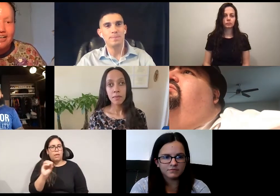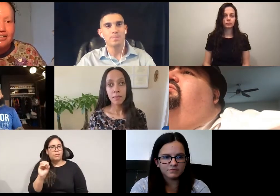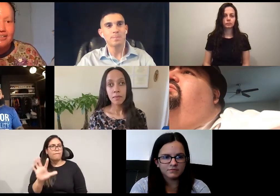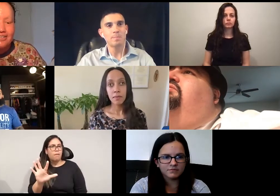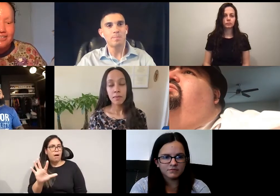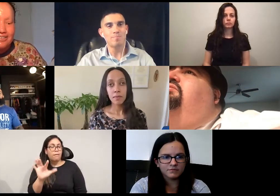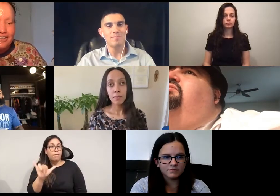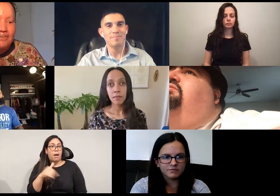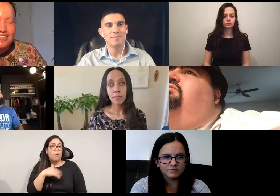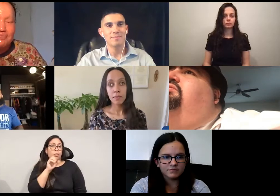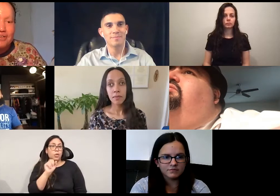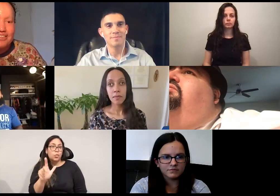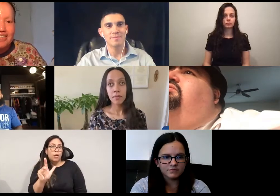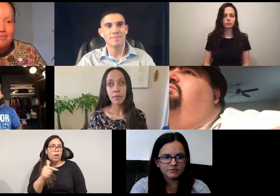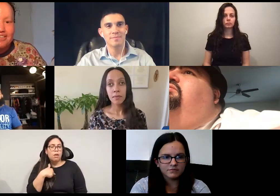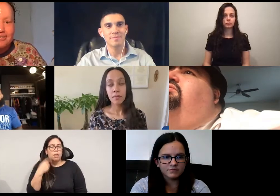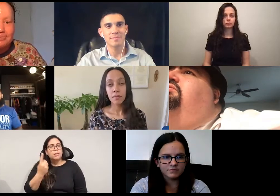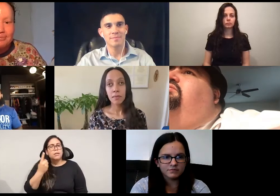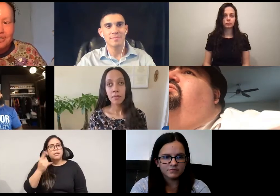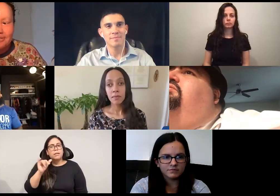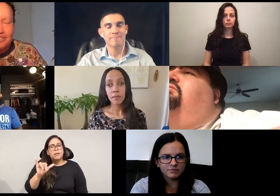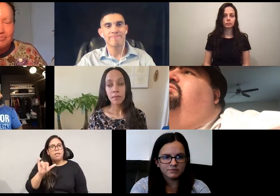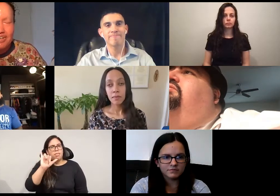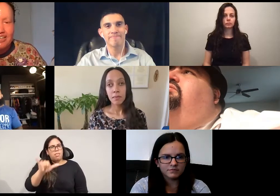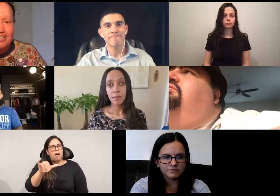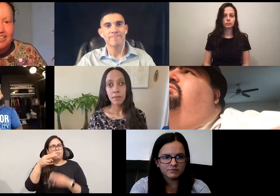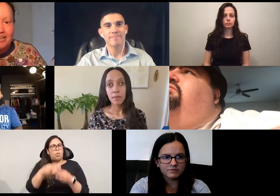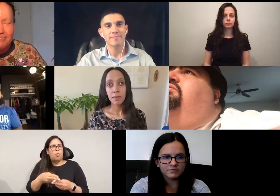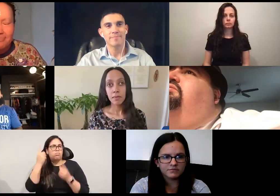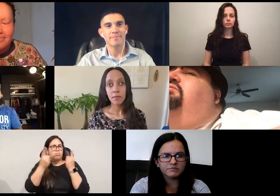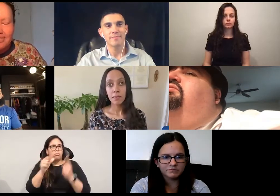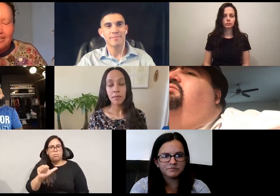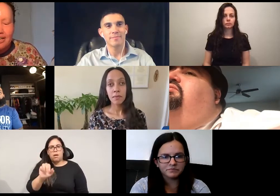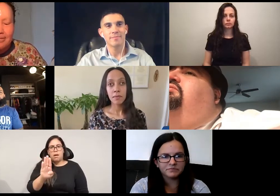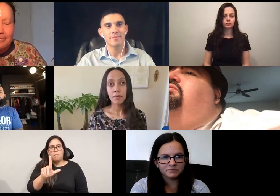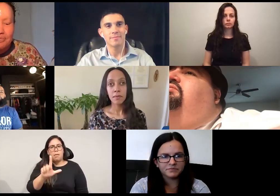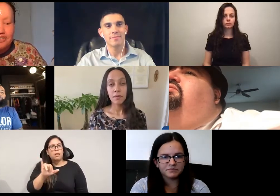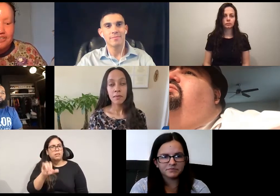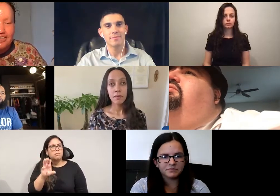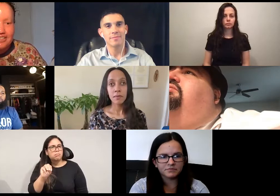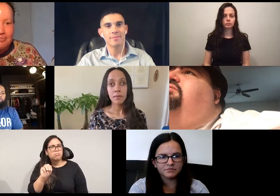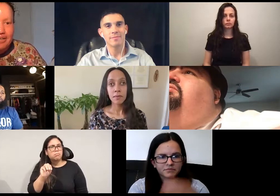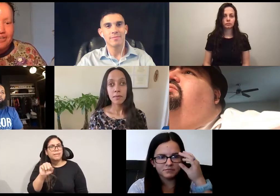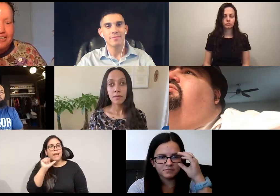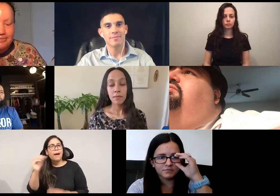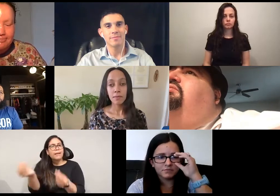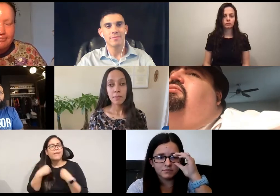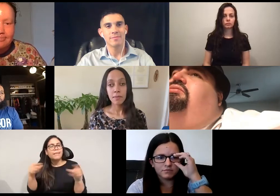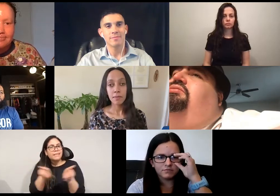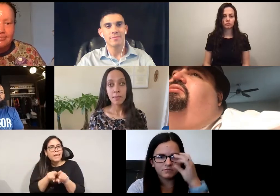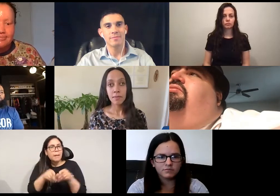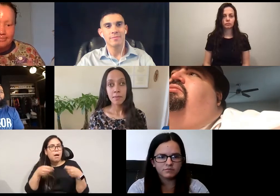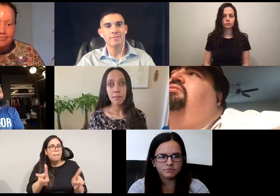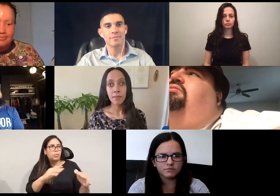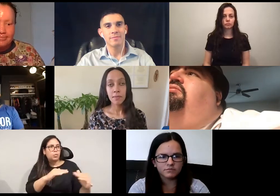that I was experiencing ableism when I wasn't provided the same opportunities as my colleagues.